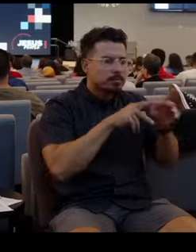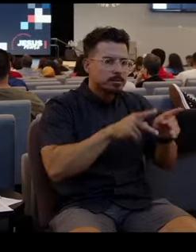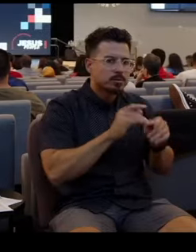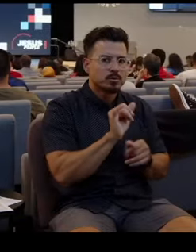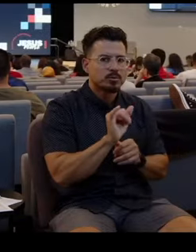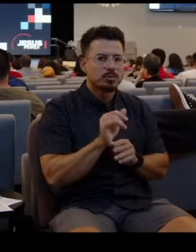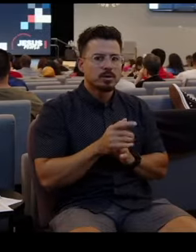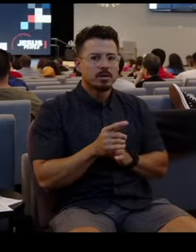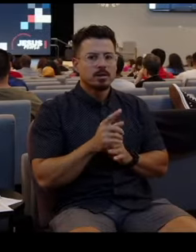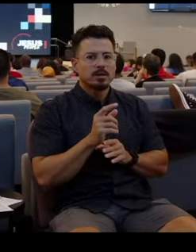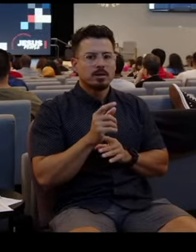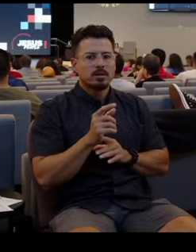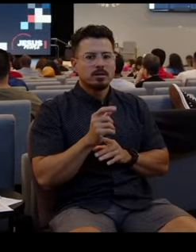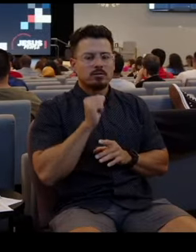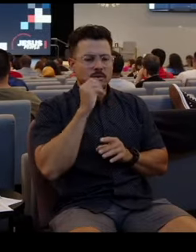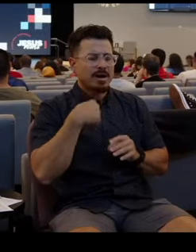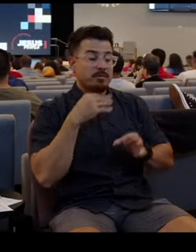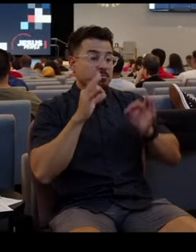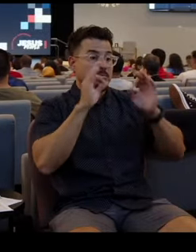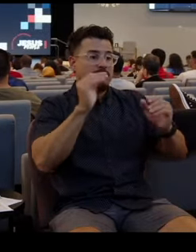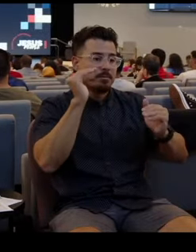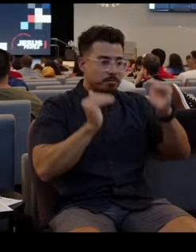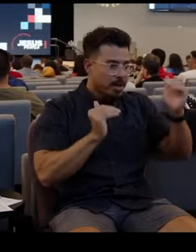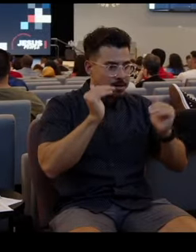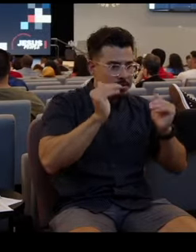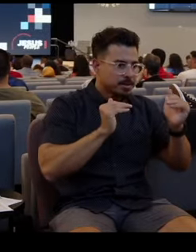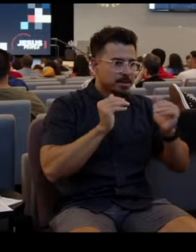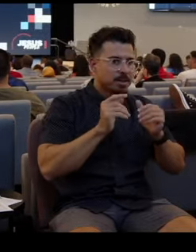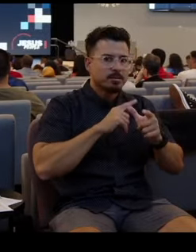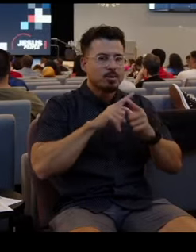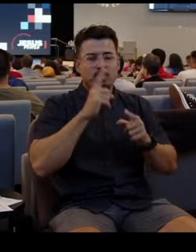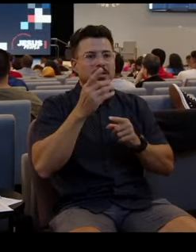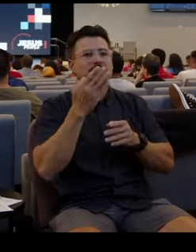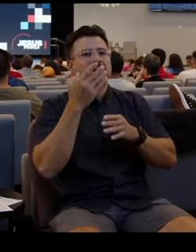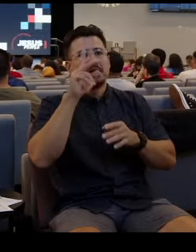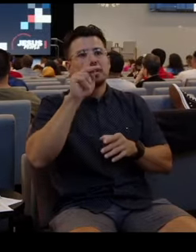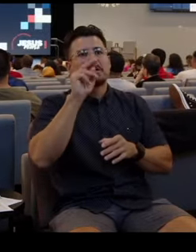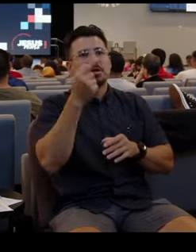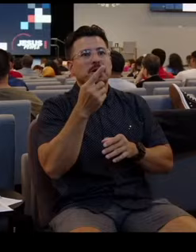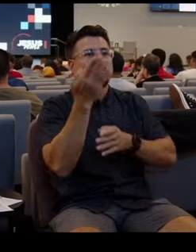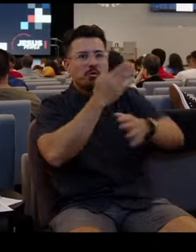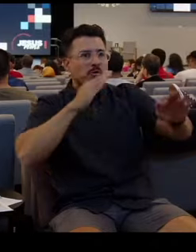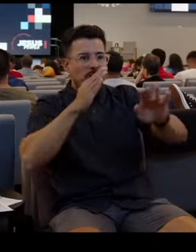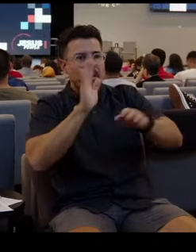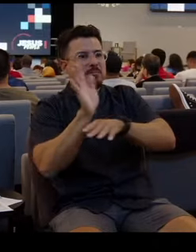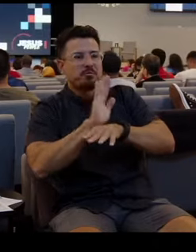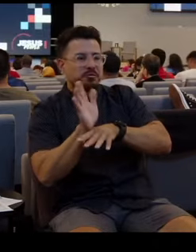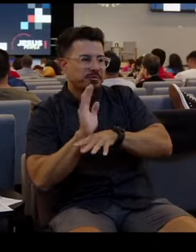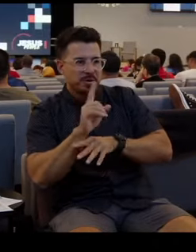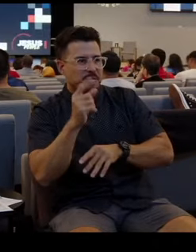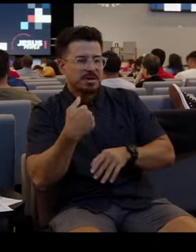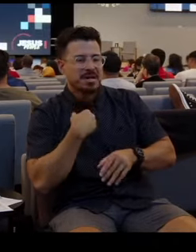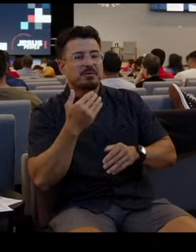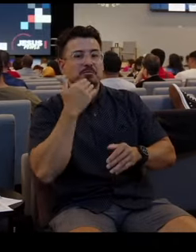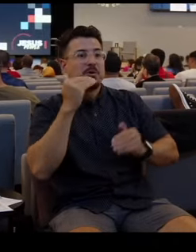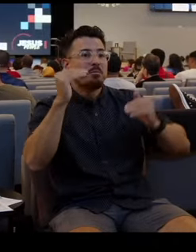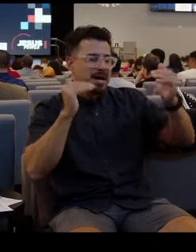There's no such thing as a perfect balance. Only in kung fu movies. Are you going to see that? Real life, doesn't exist.